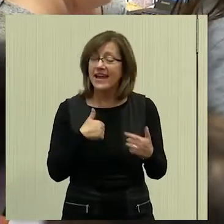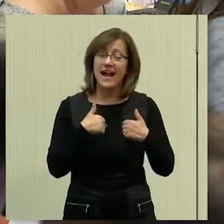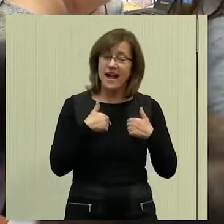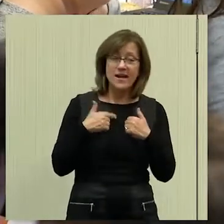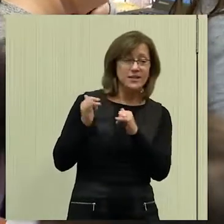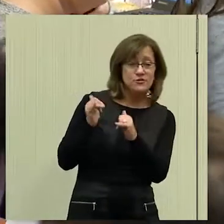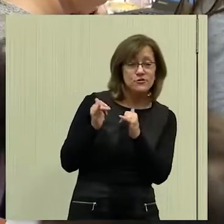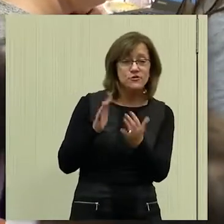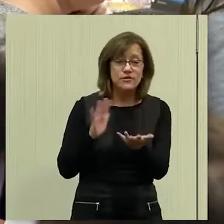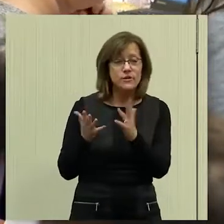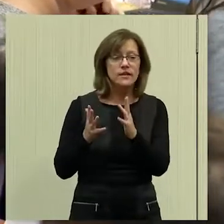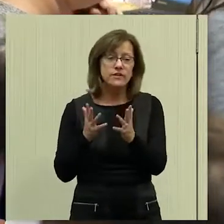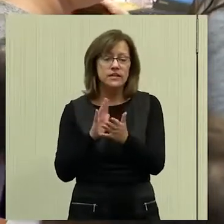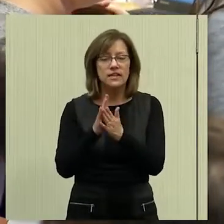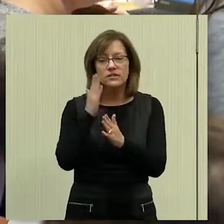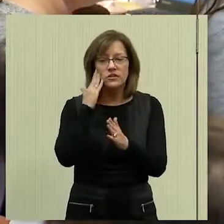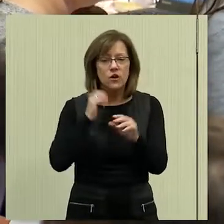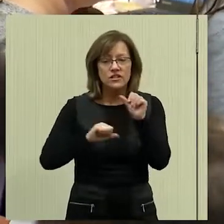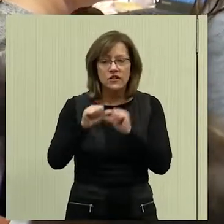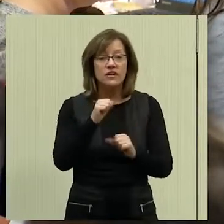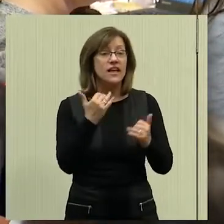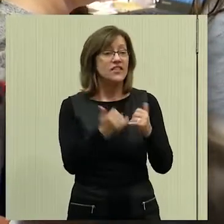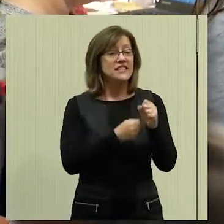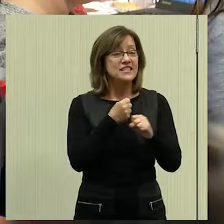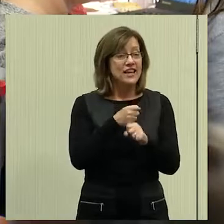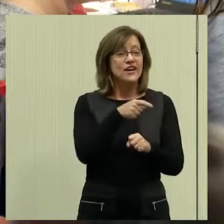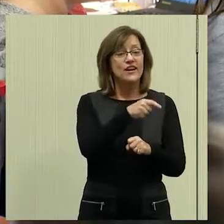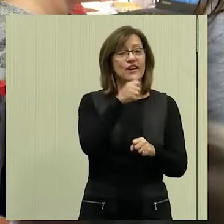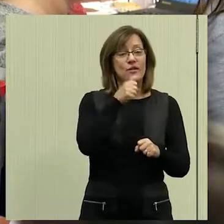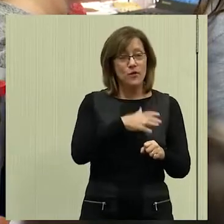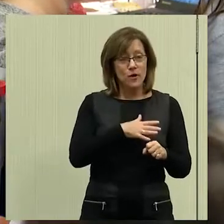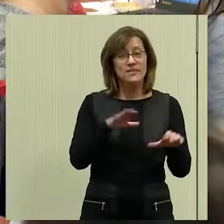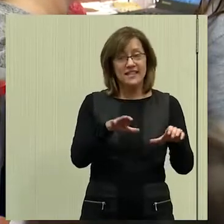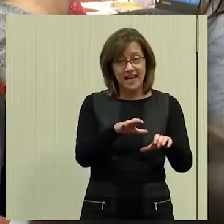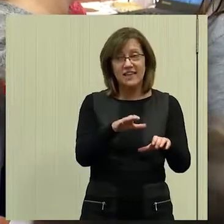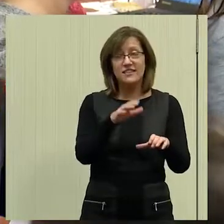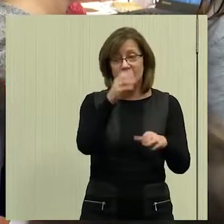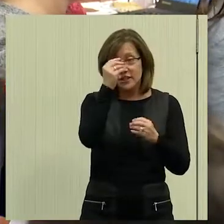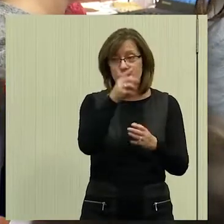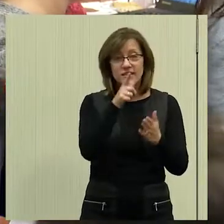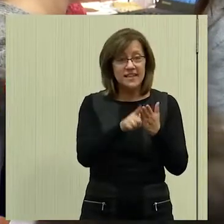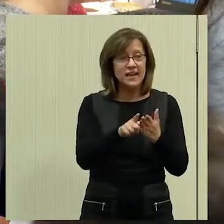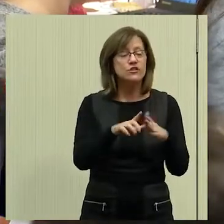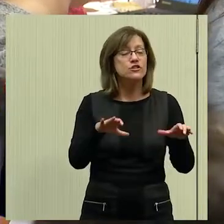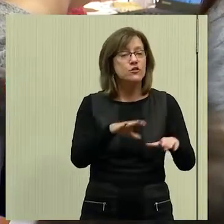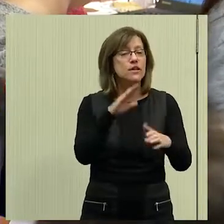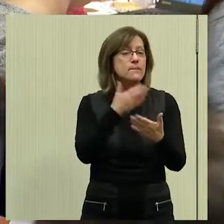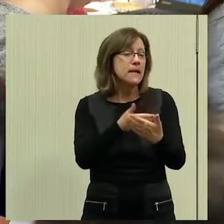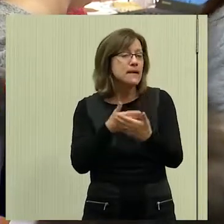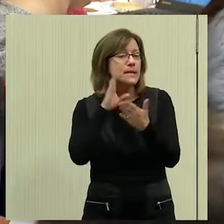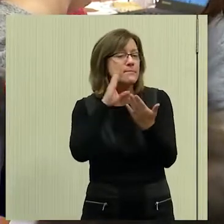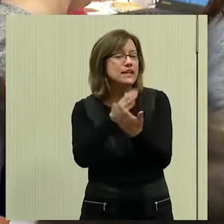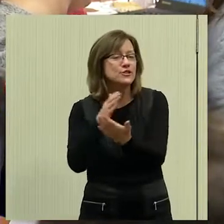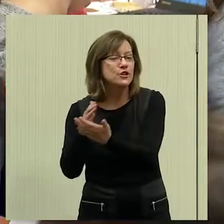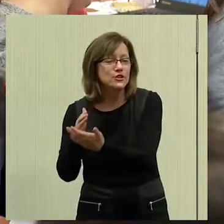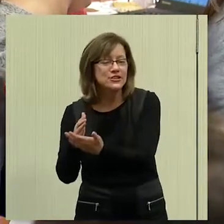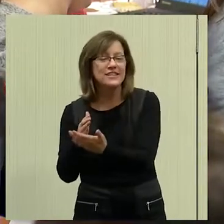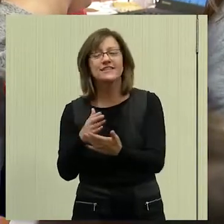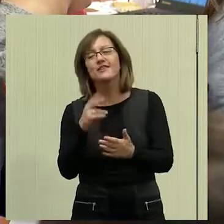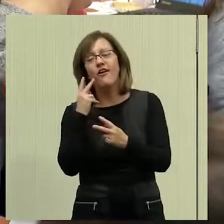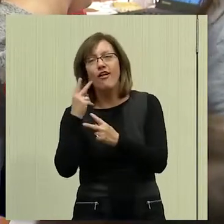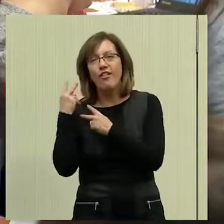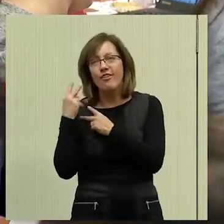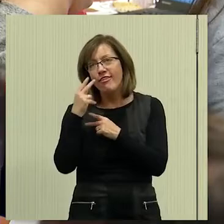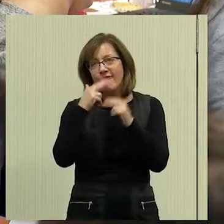This year she's doing baby pictures and you have to like try to guess that like staff Great member, idea. which was fun. And then we've